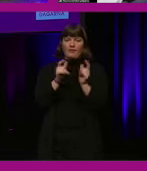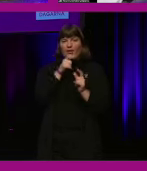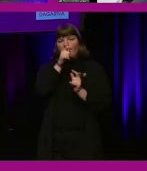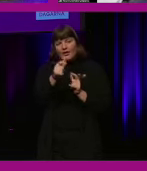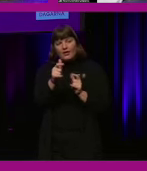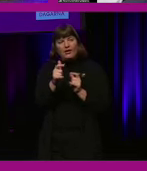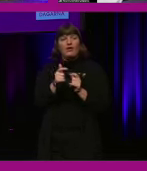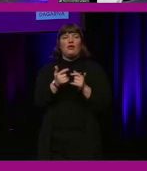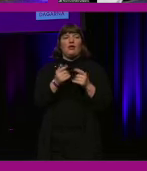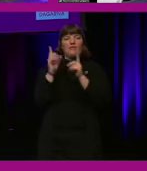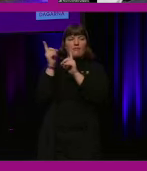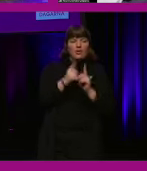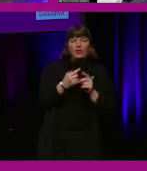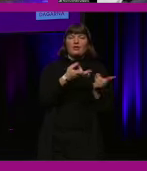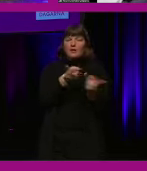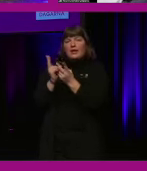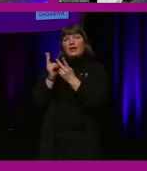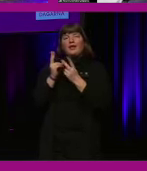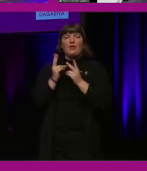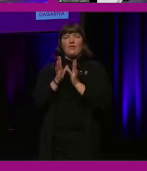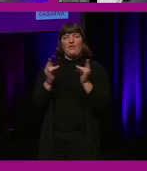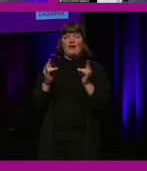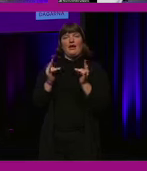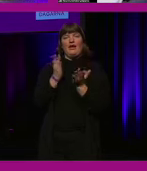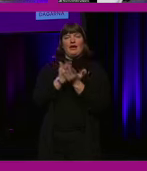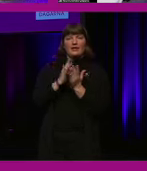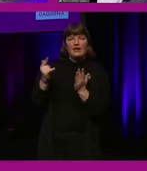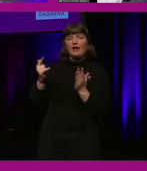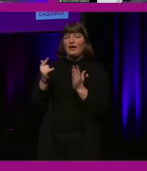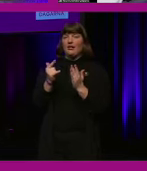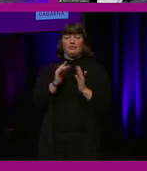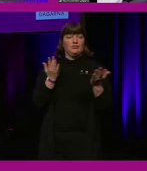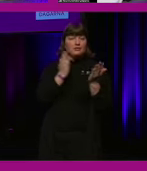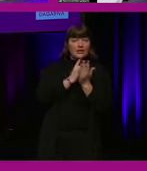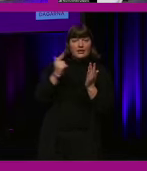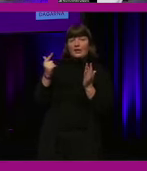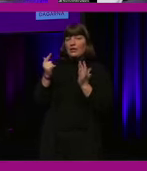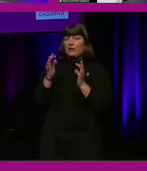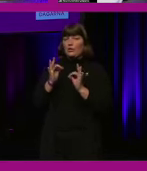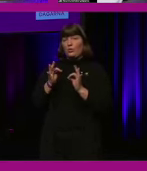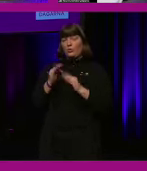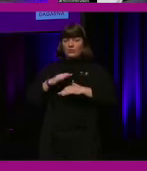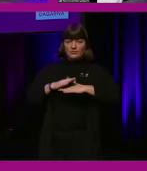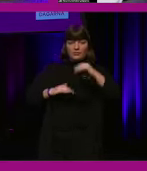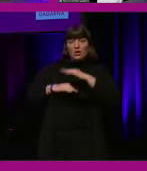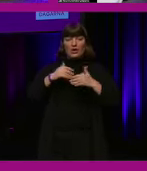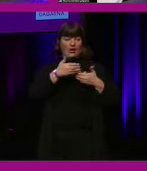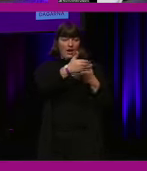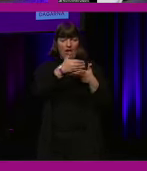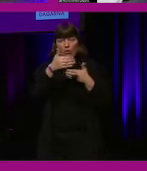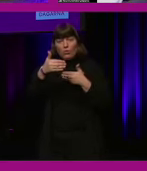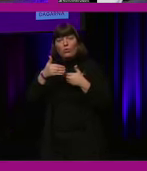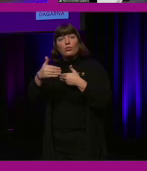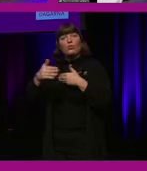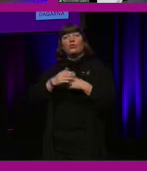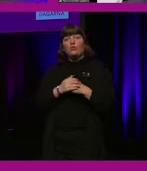rights. And the 3 R's conception of human rights: rights, responsibilities, and building harmonious relationships. And it